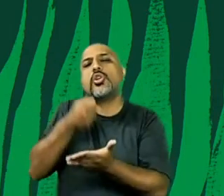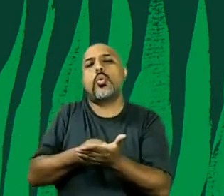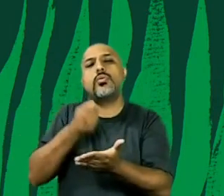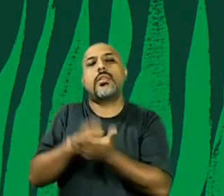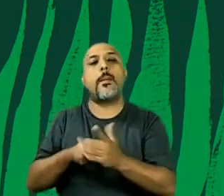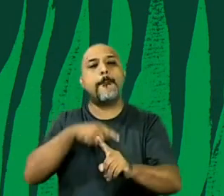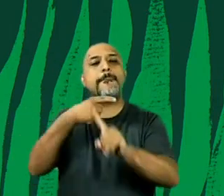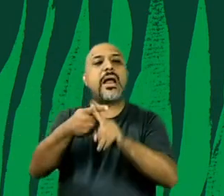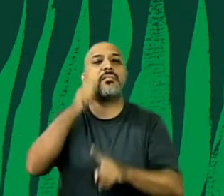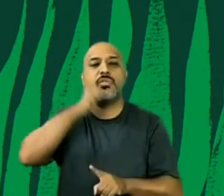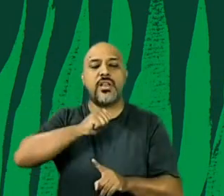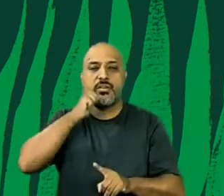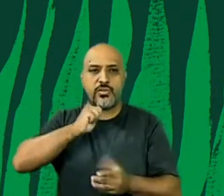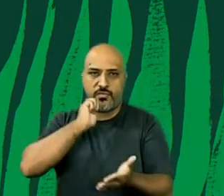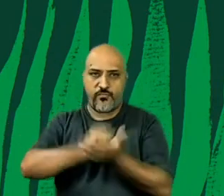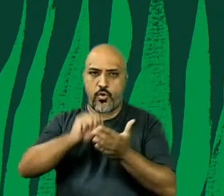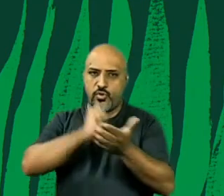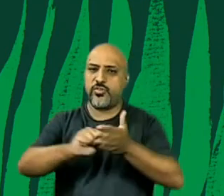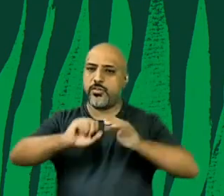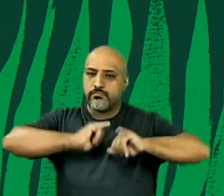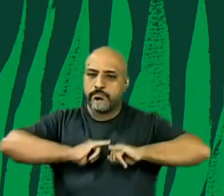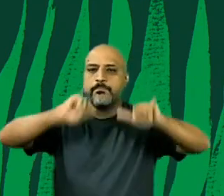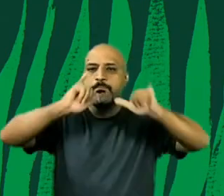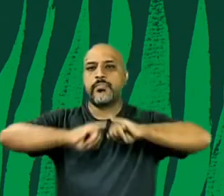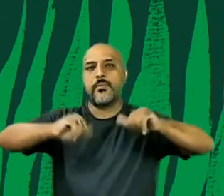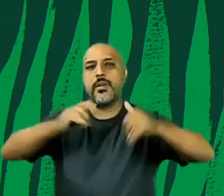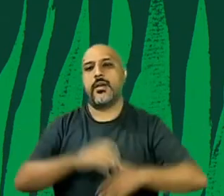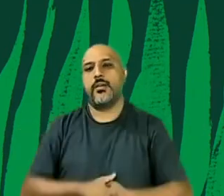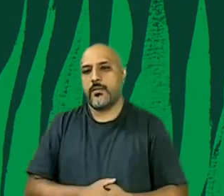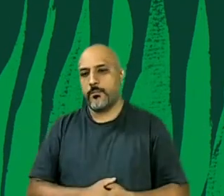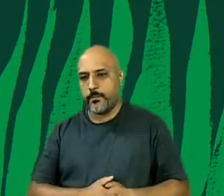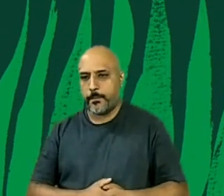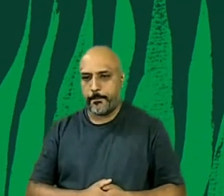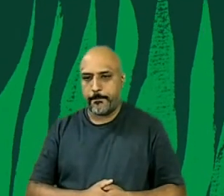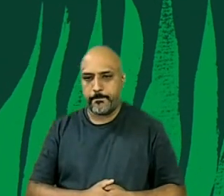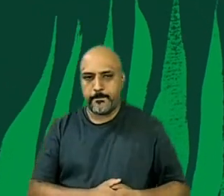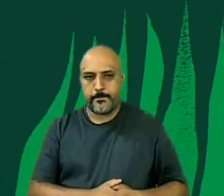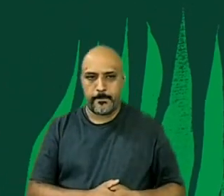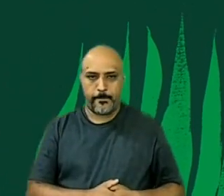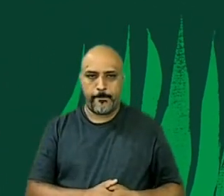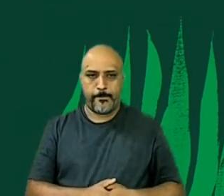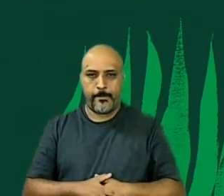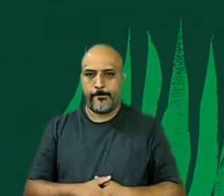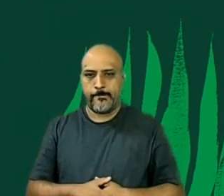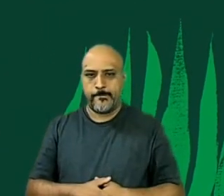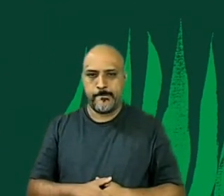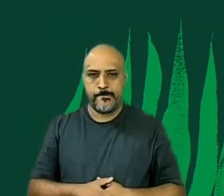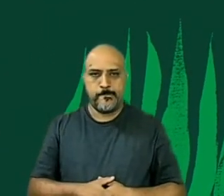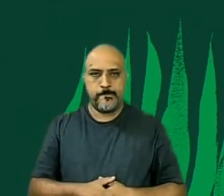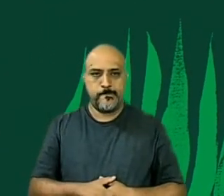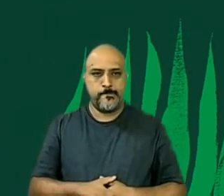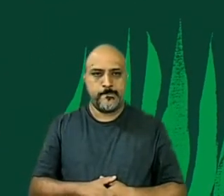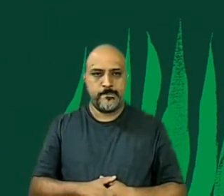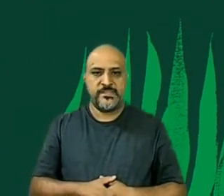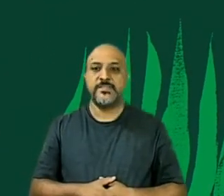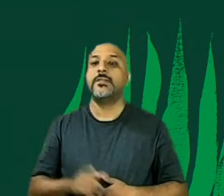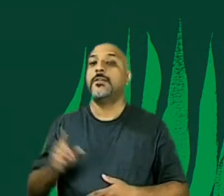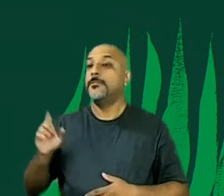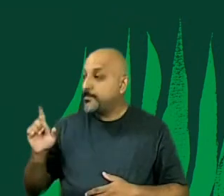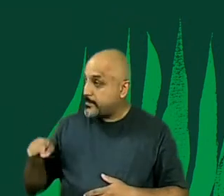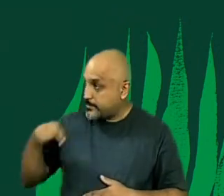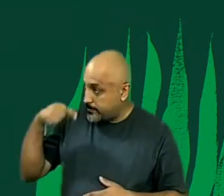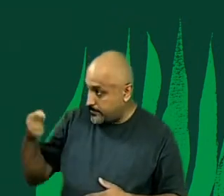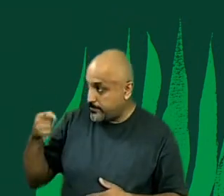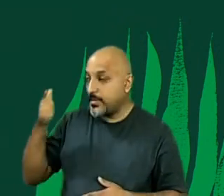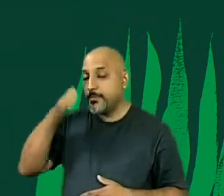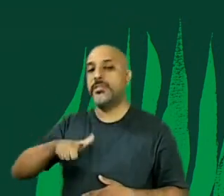struggle for more Black women writers to be published in the United States. Okay. After I published The Color Purple, and